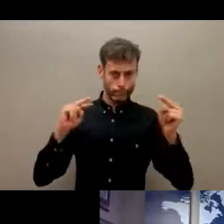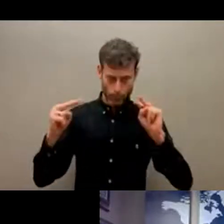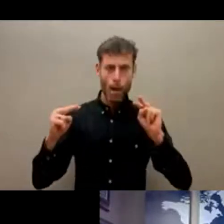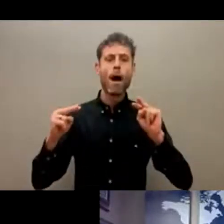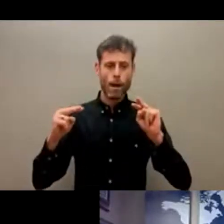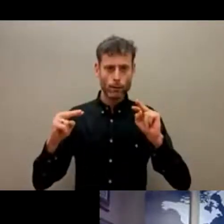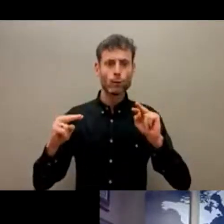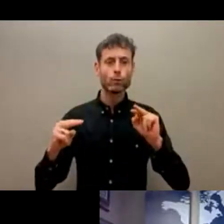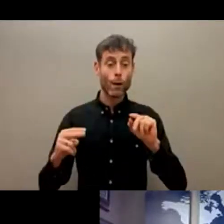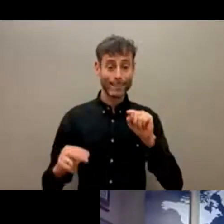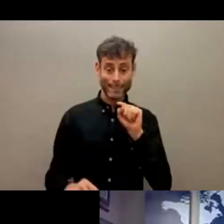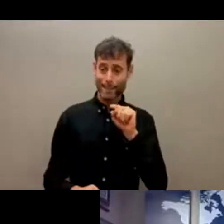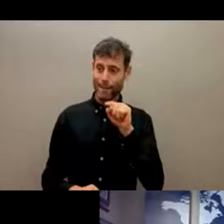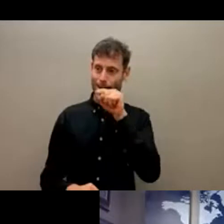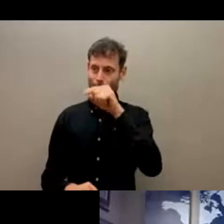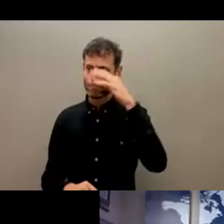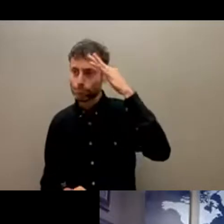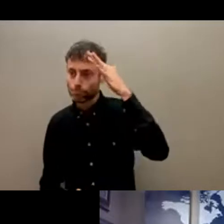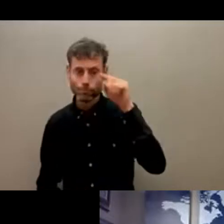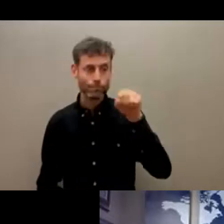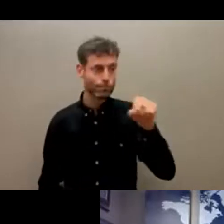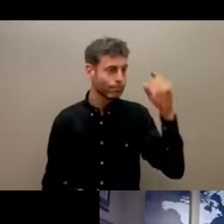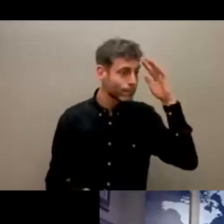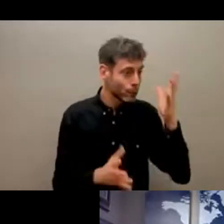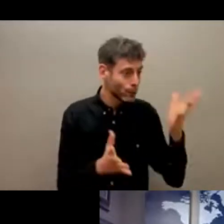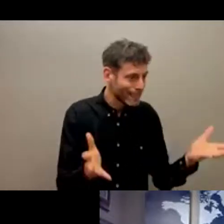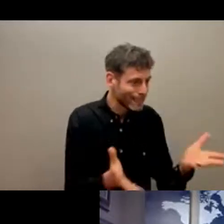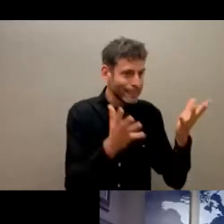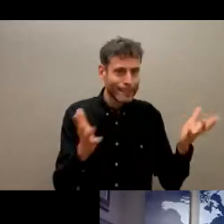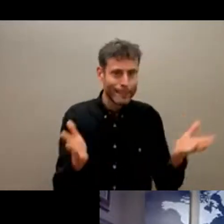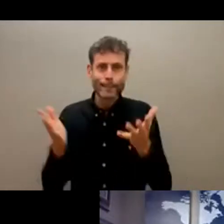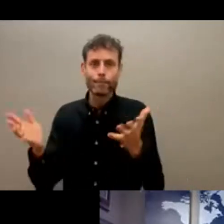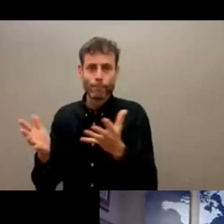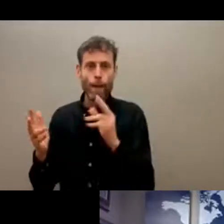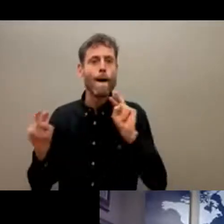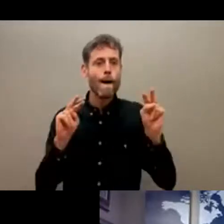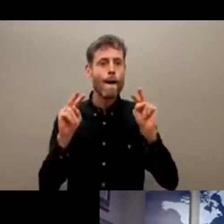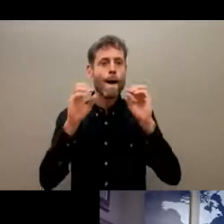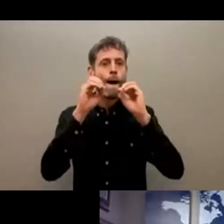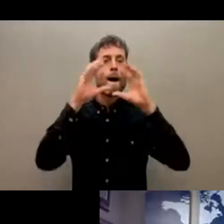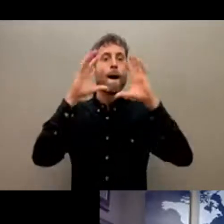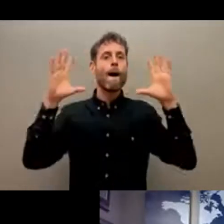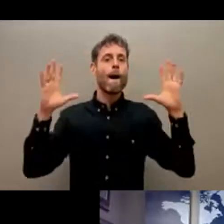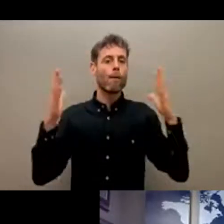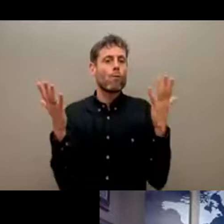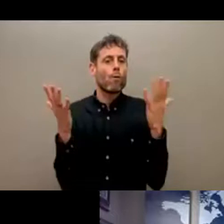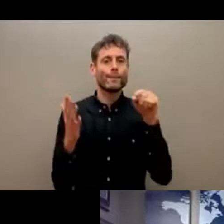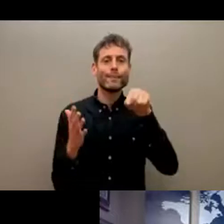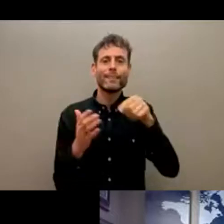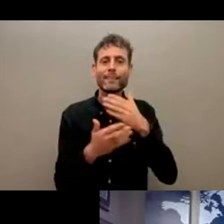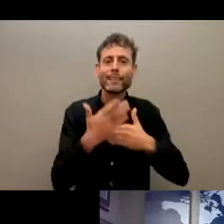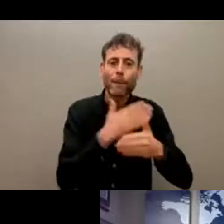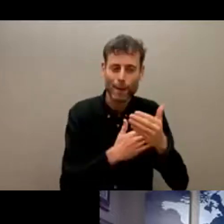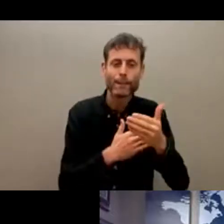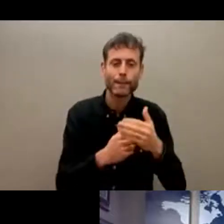behaviors. I think that's where we are now. So we started very much at the basics, and we're learning now to see, well,